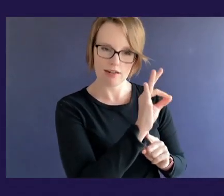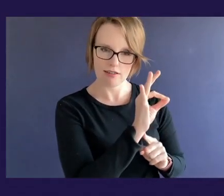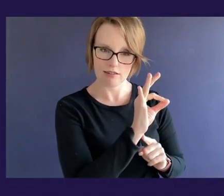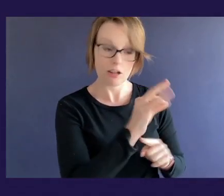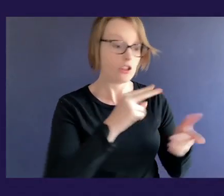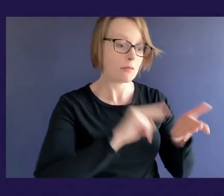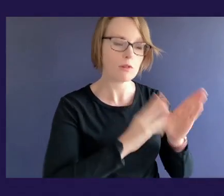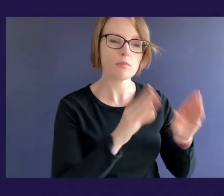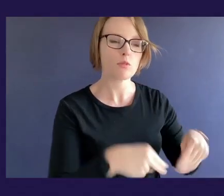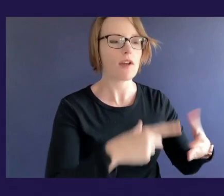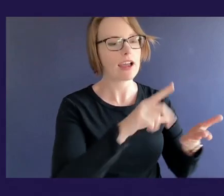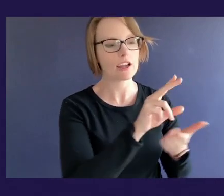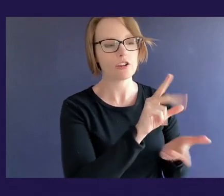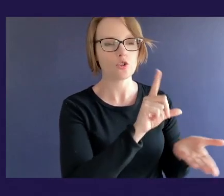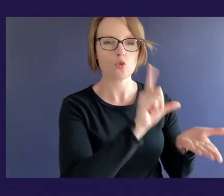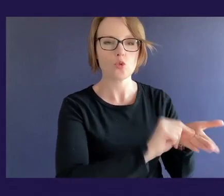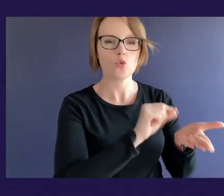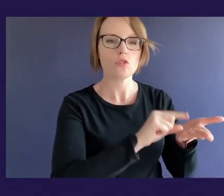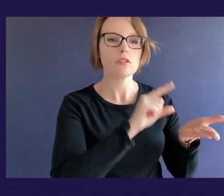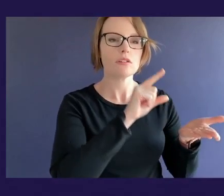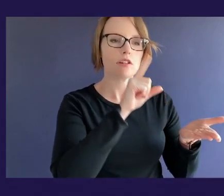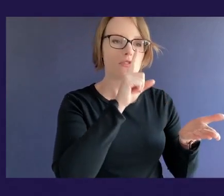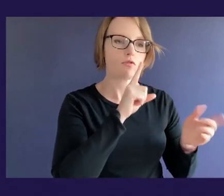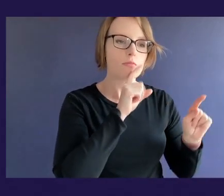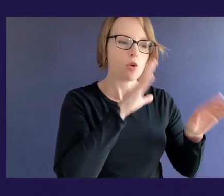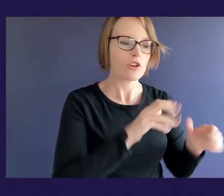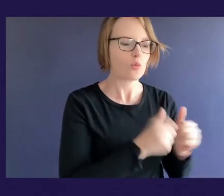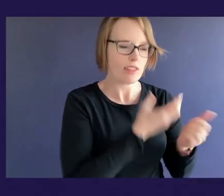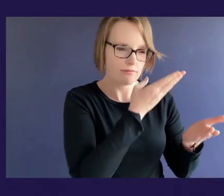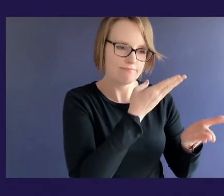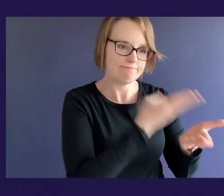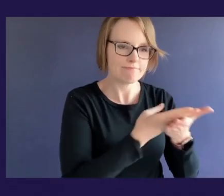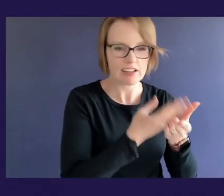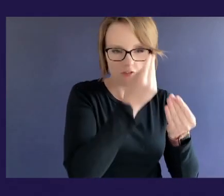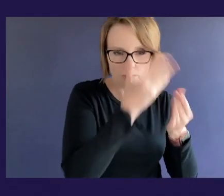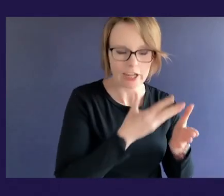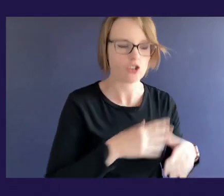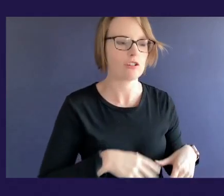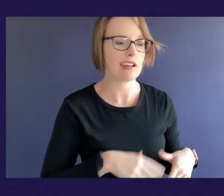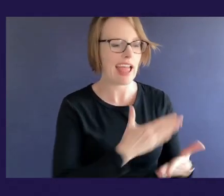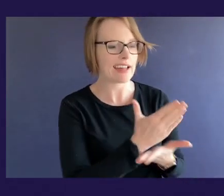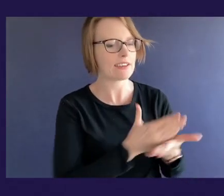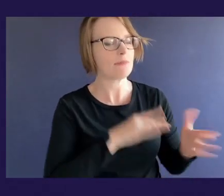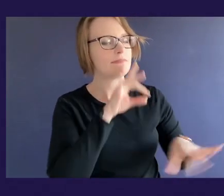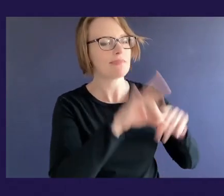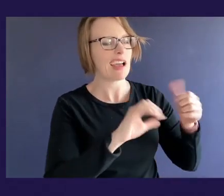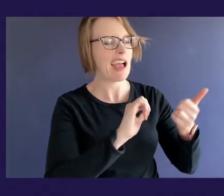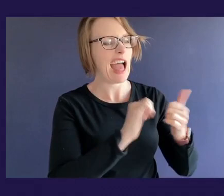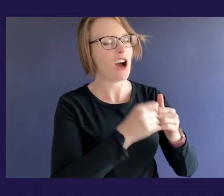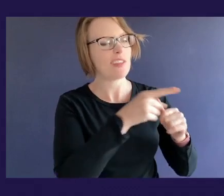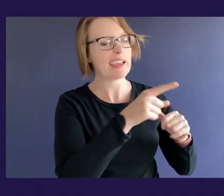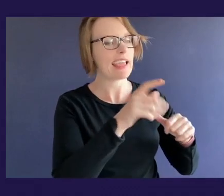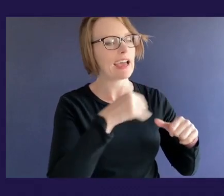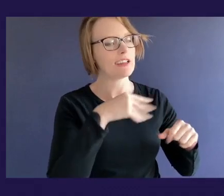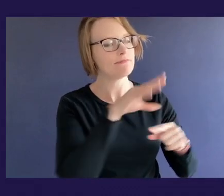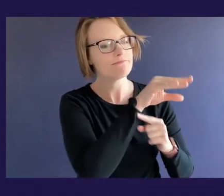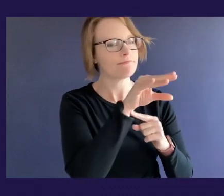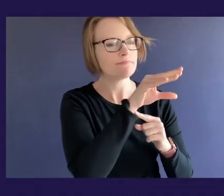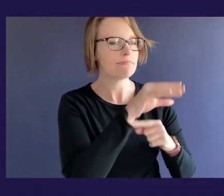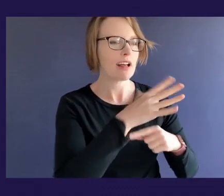with factual information about COVID, as well as tips for how to cover a global health crisis as it